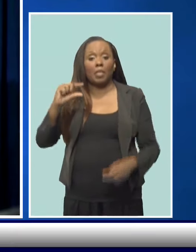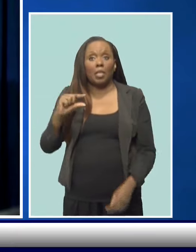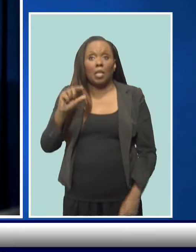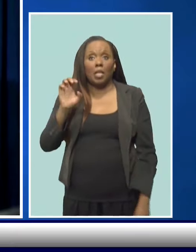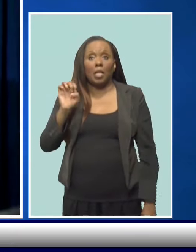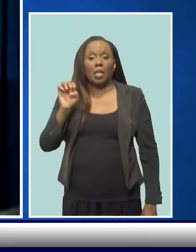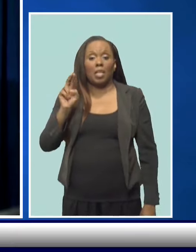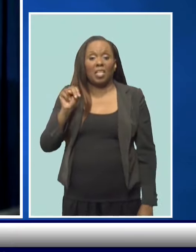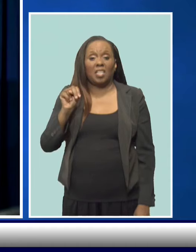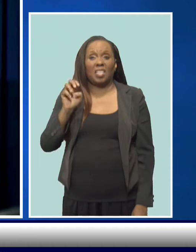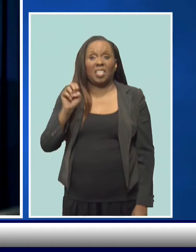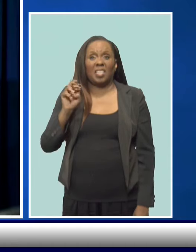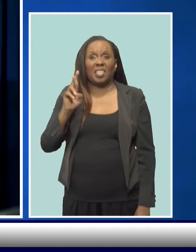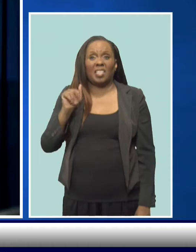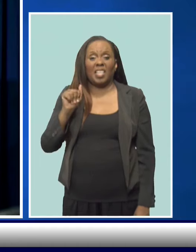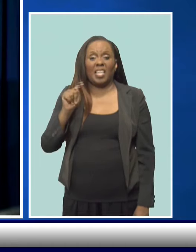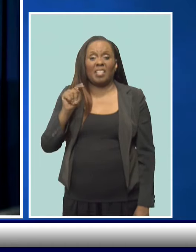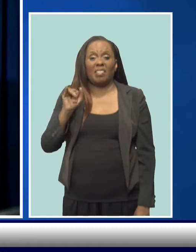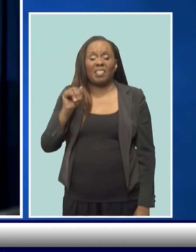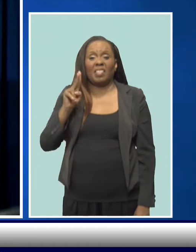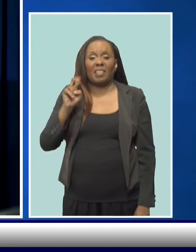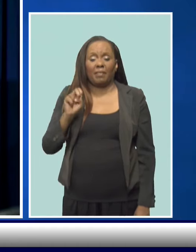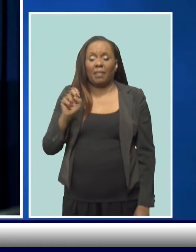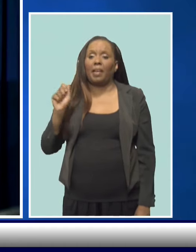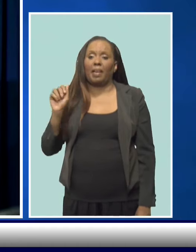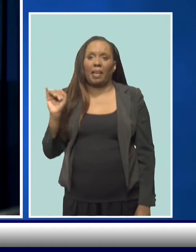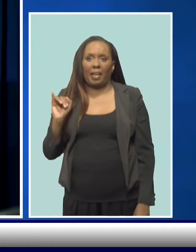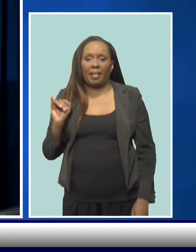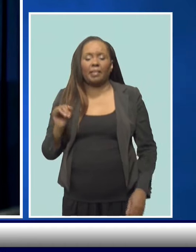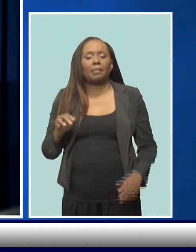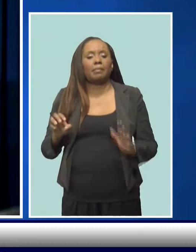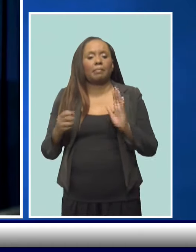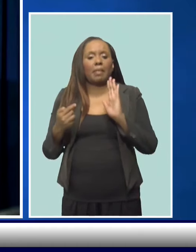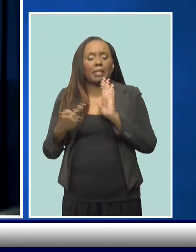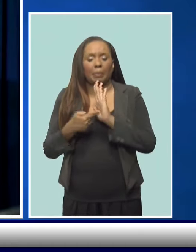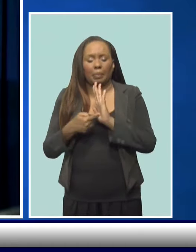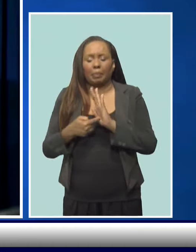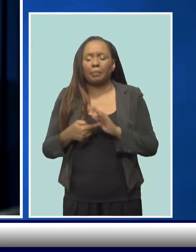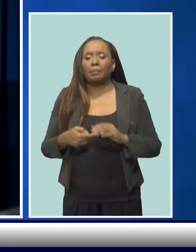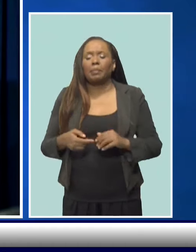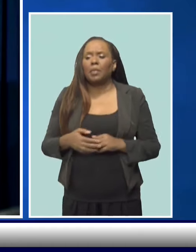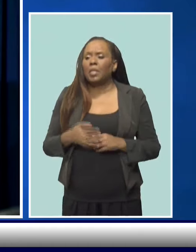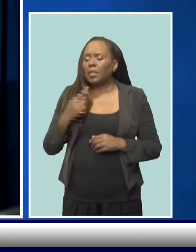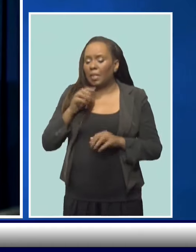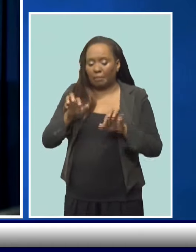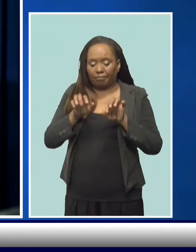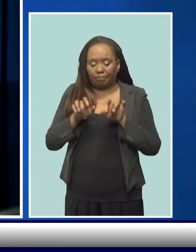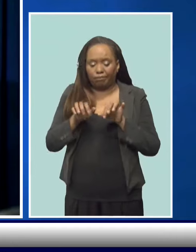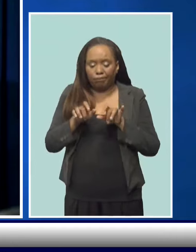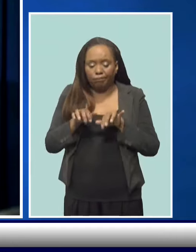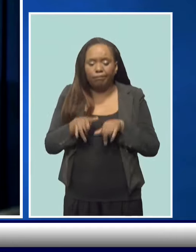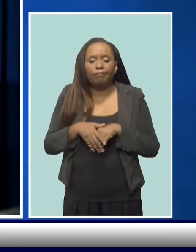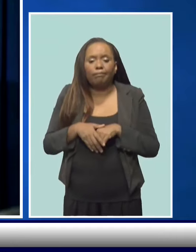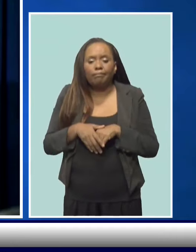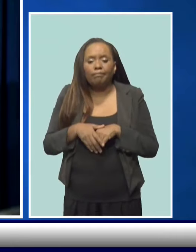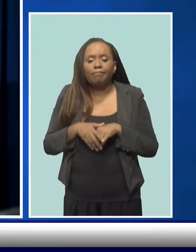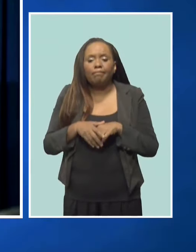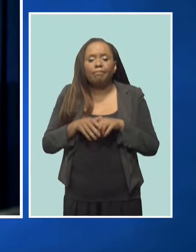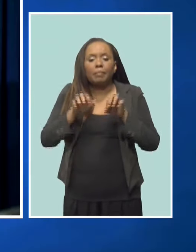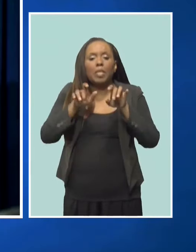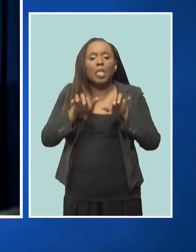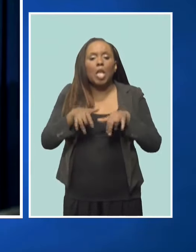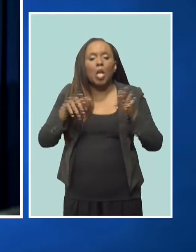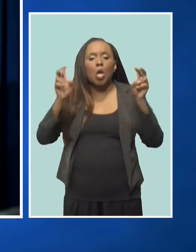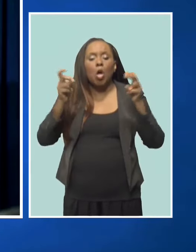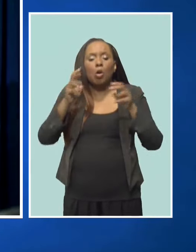sentence that you say, create a poem for me, and it will create something that no one else has seen using